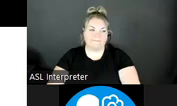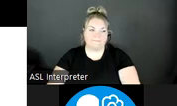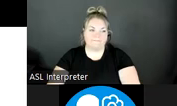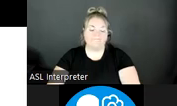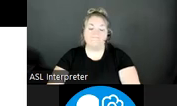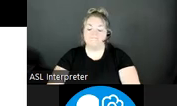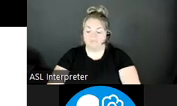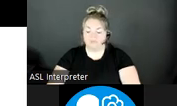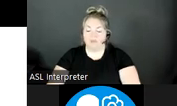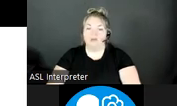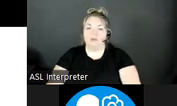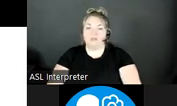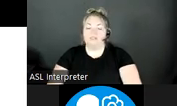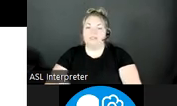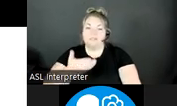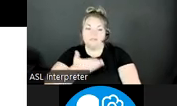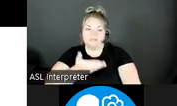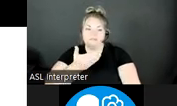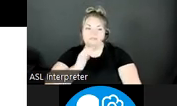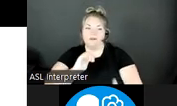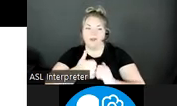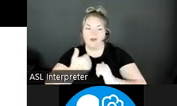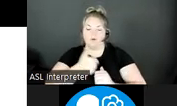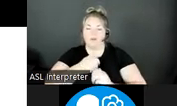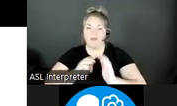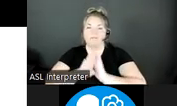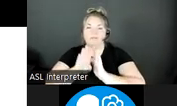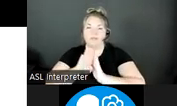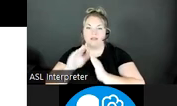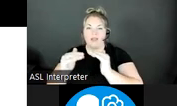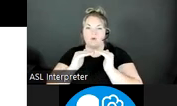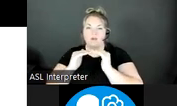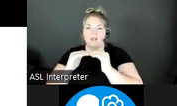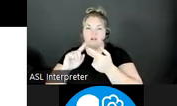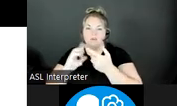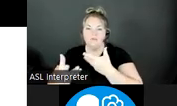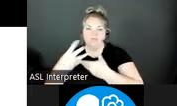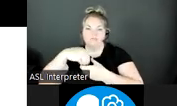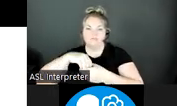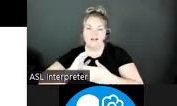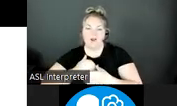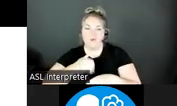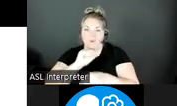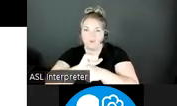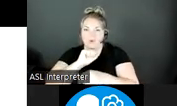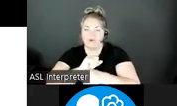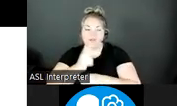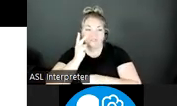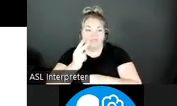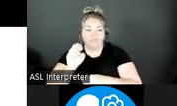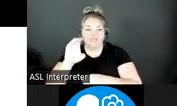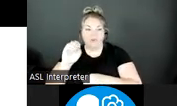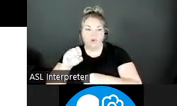All right, so here is how we build equity into our work. So you'll see the ecosystem